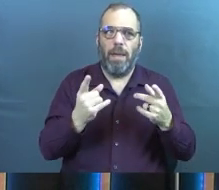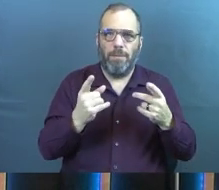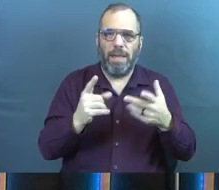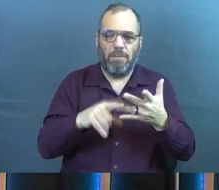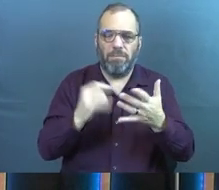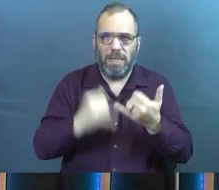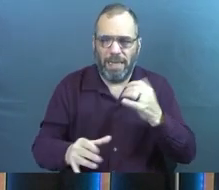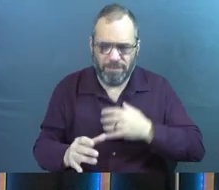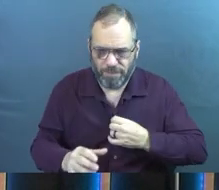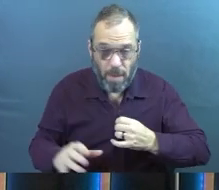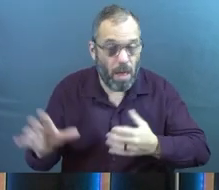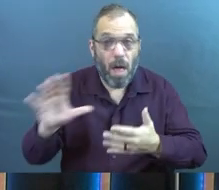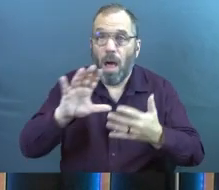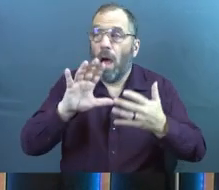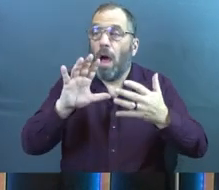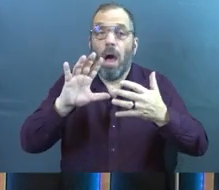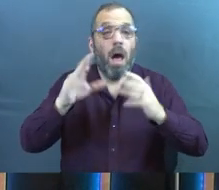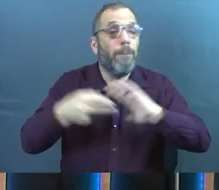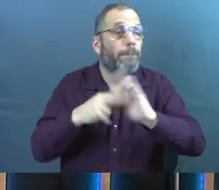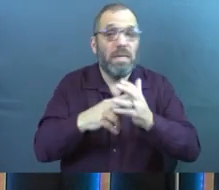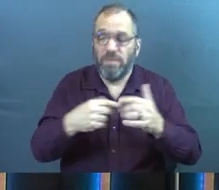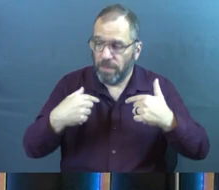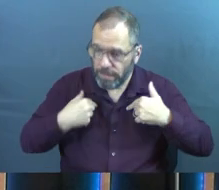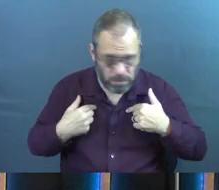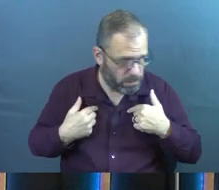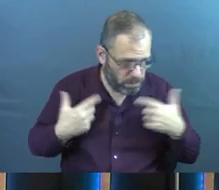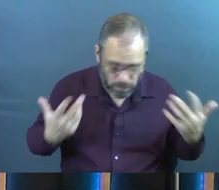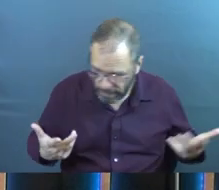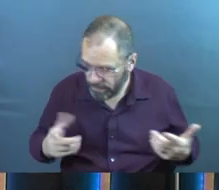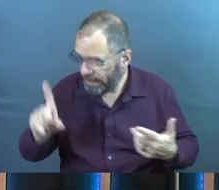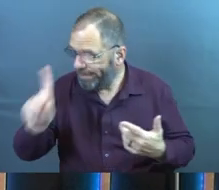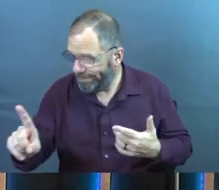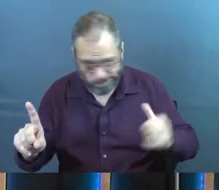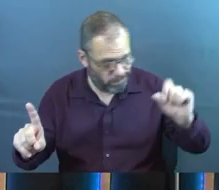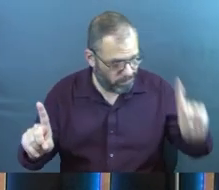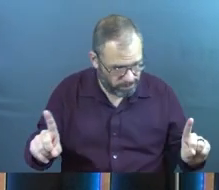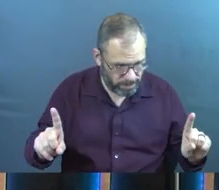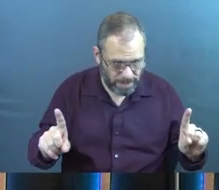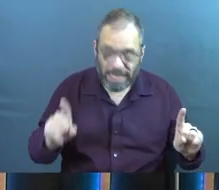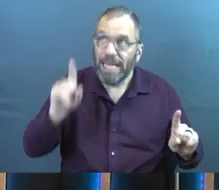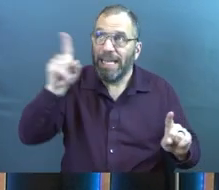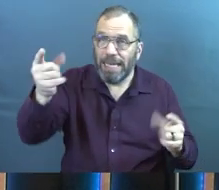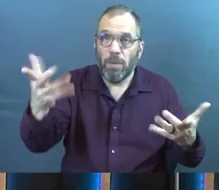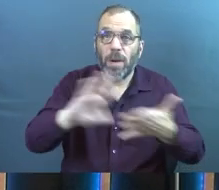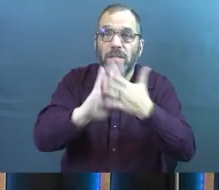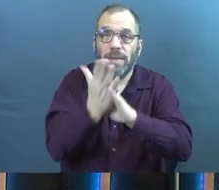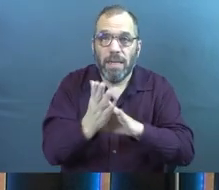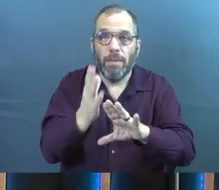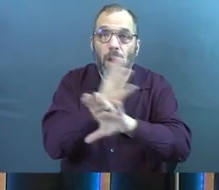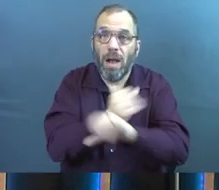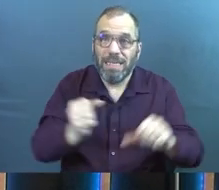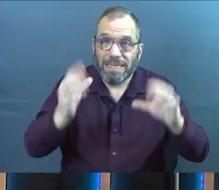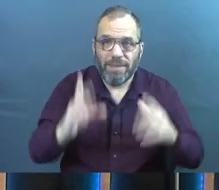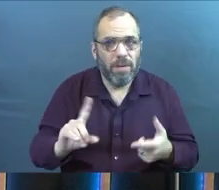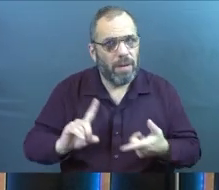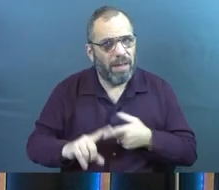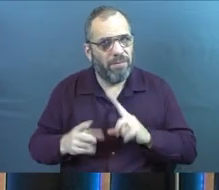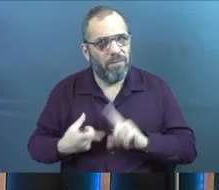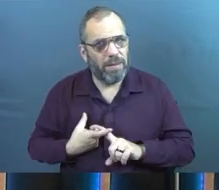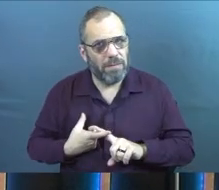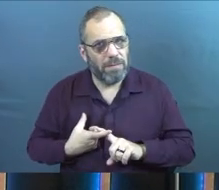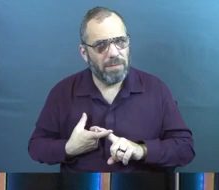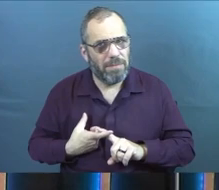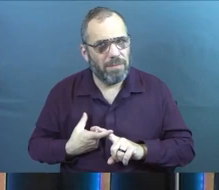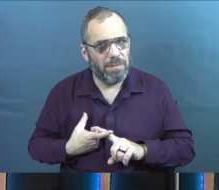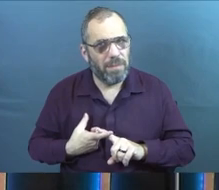let's wrap it up. What does this ultimately mean for me? What's the ultimate thing? Jesus wants to be our Savior and our friend.